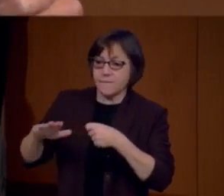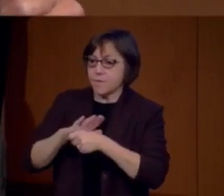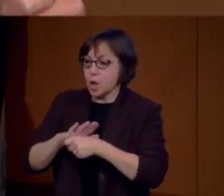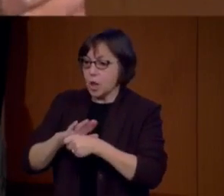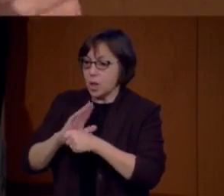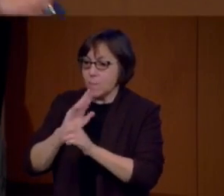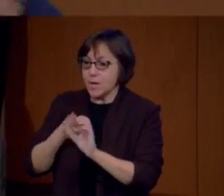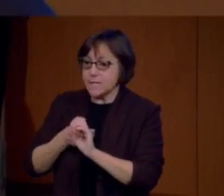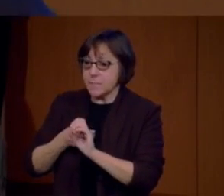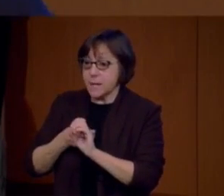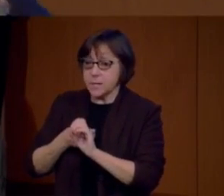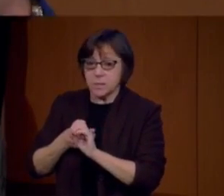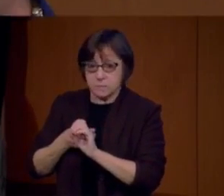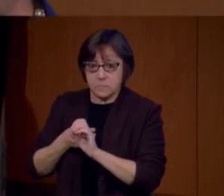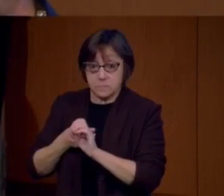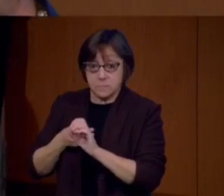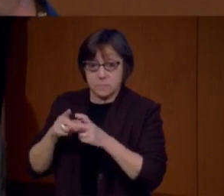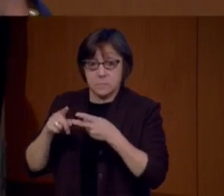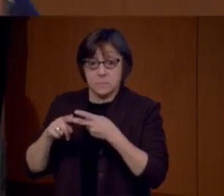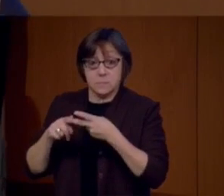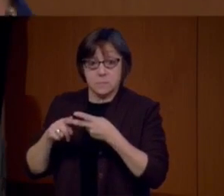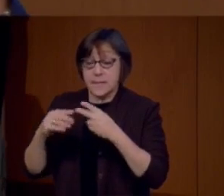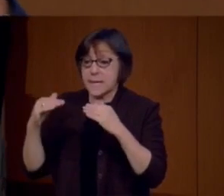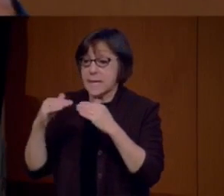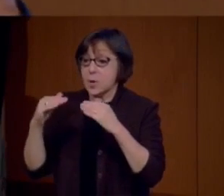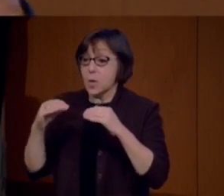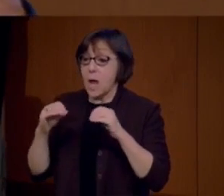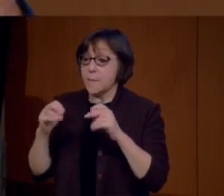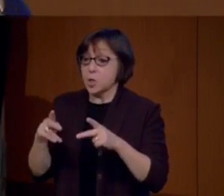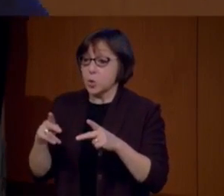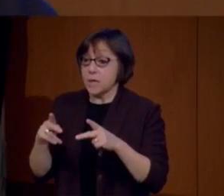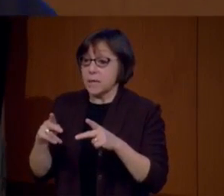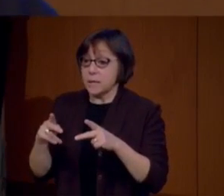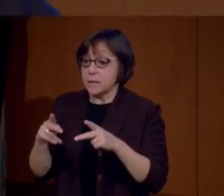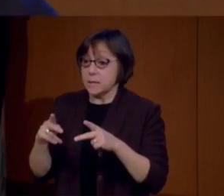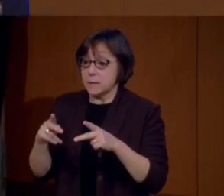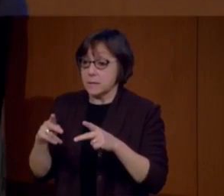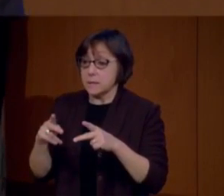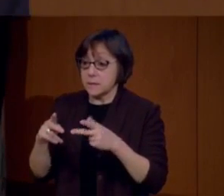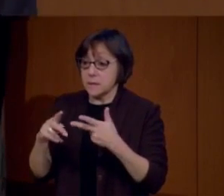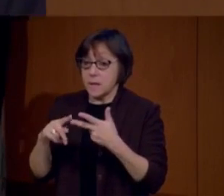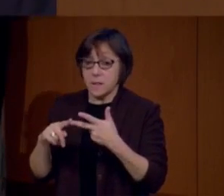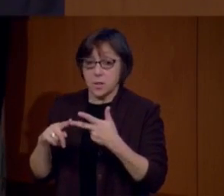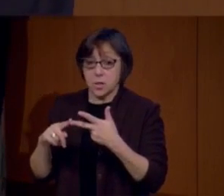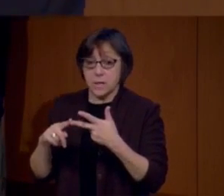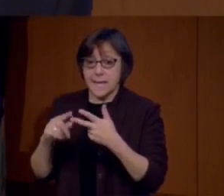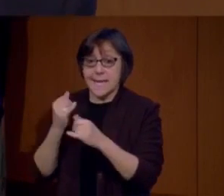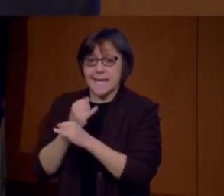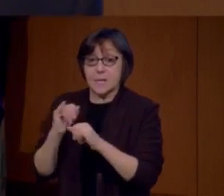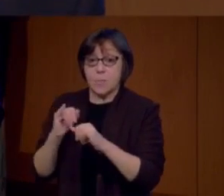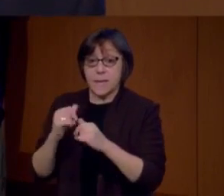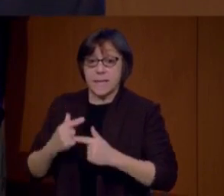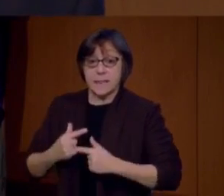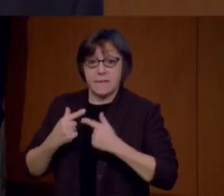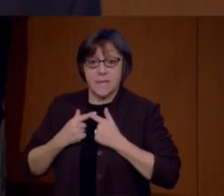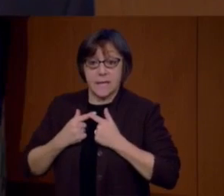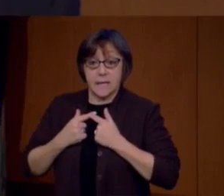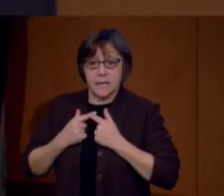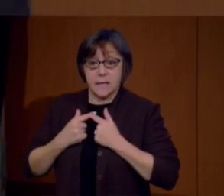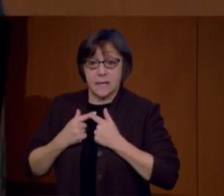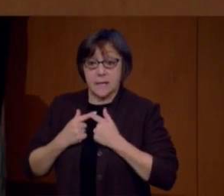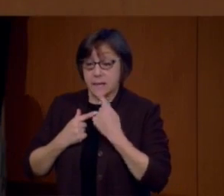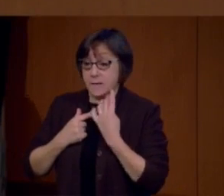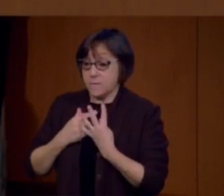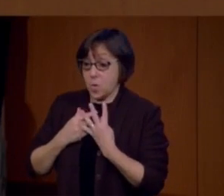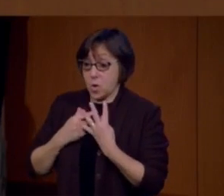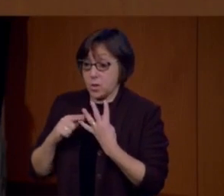participation. Second, equal opportunity. Third, independent living.